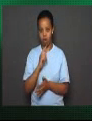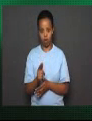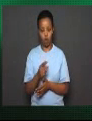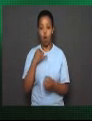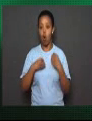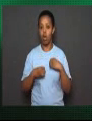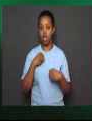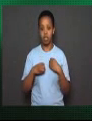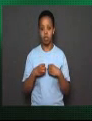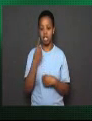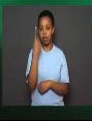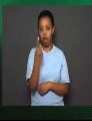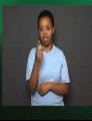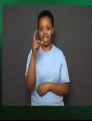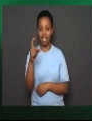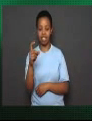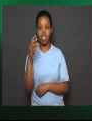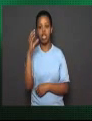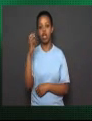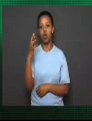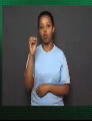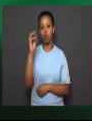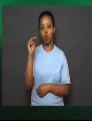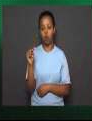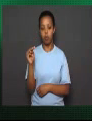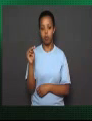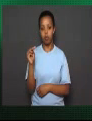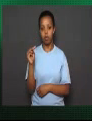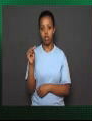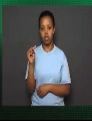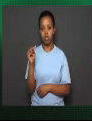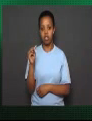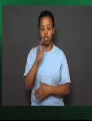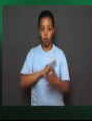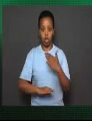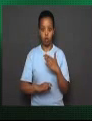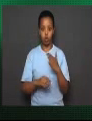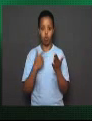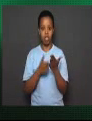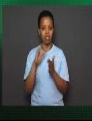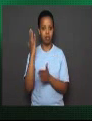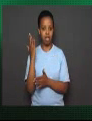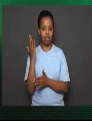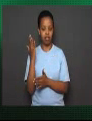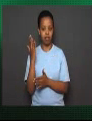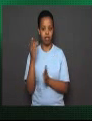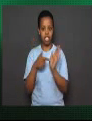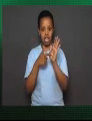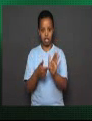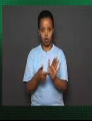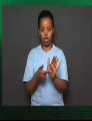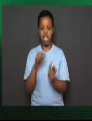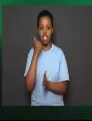Organisms with only one X chromosome, denoted like this, develop into females with